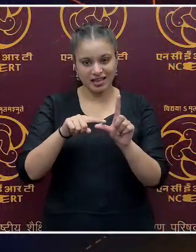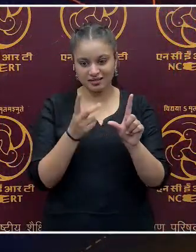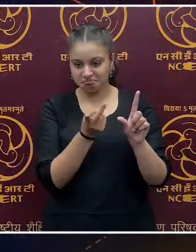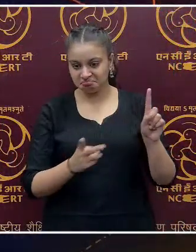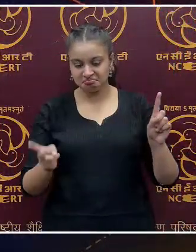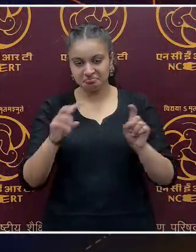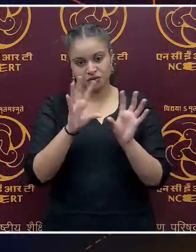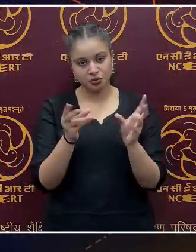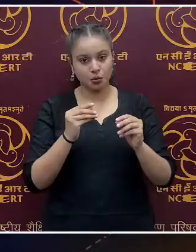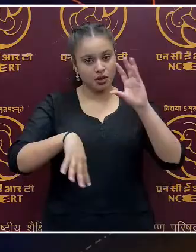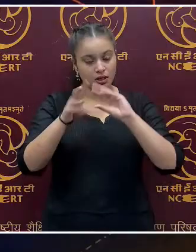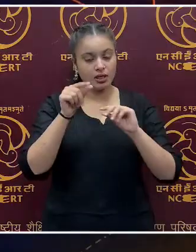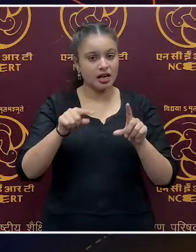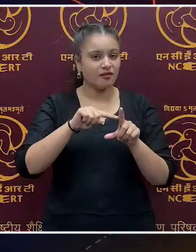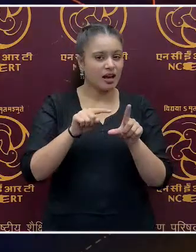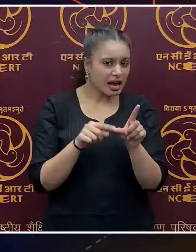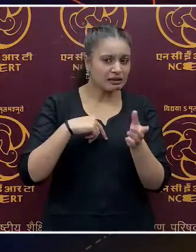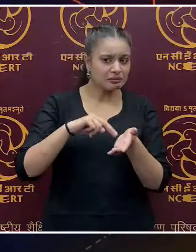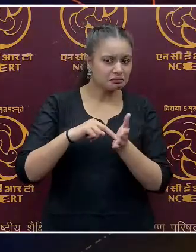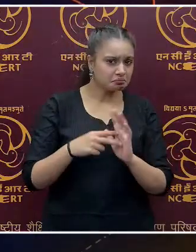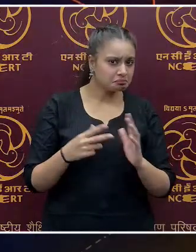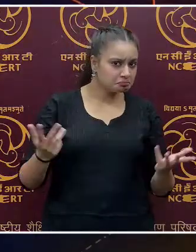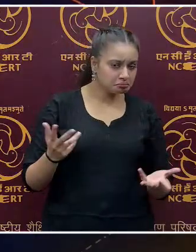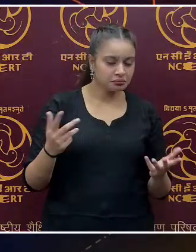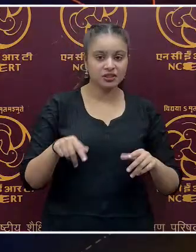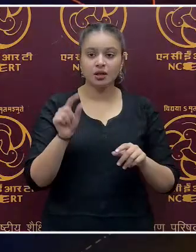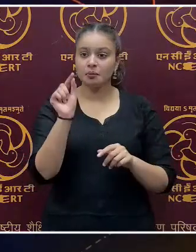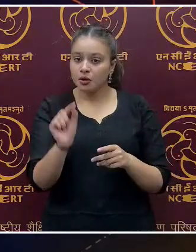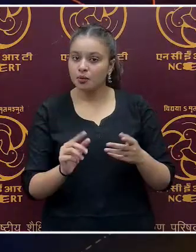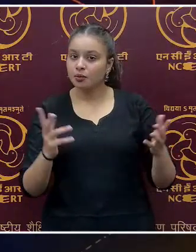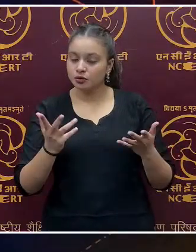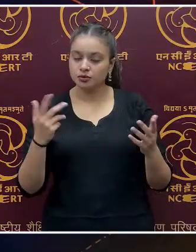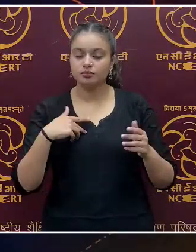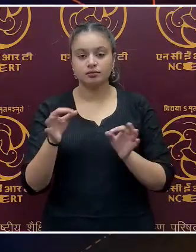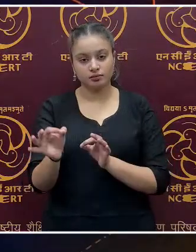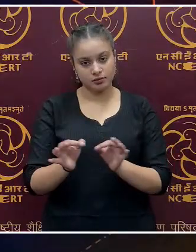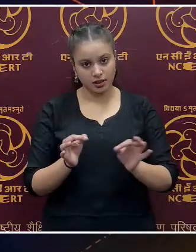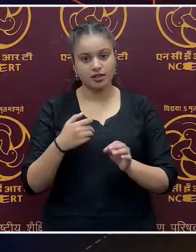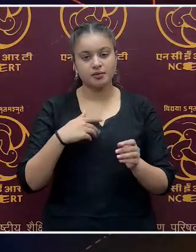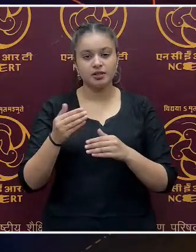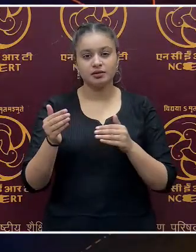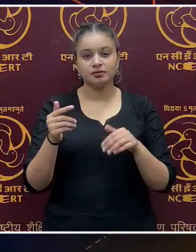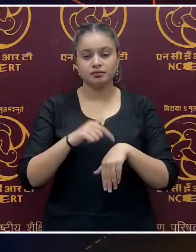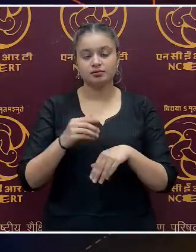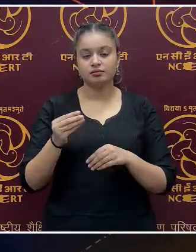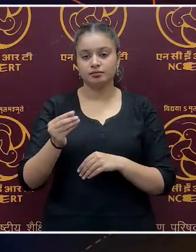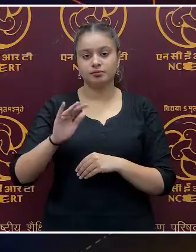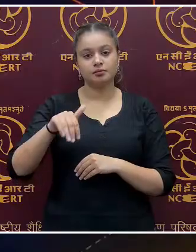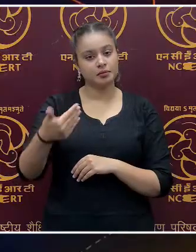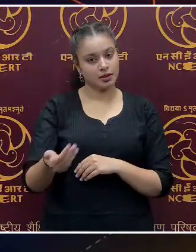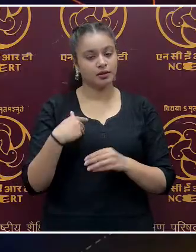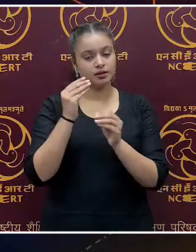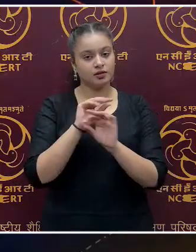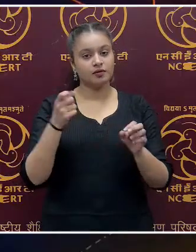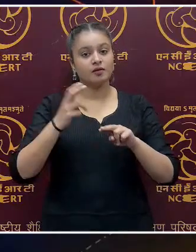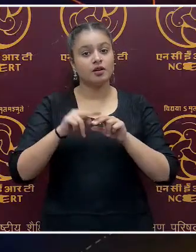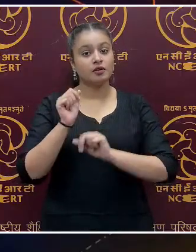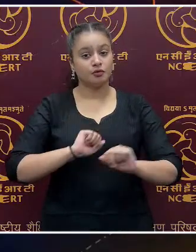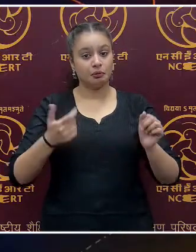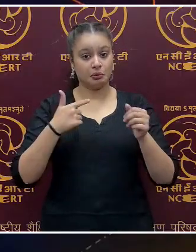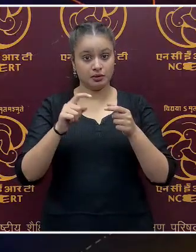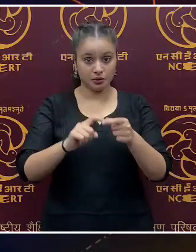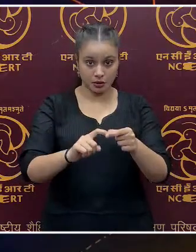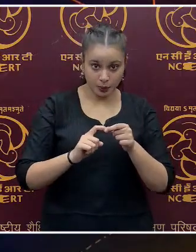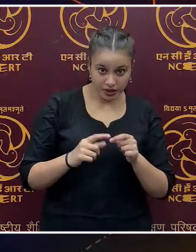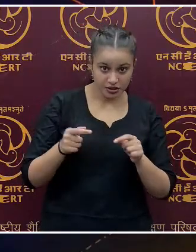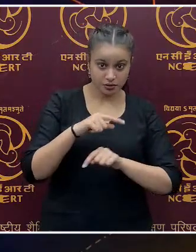what all angles are those? We are going to tell you that in a short while. So if you have questions, if you want